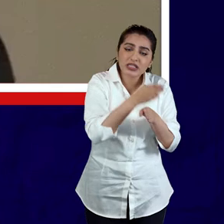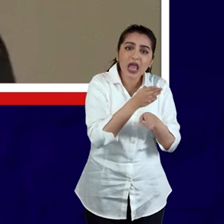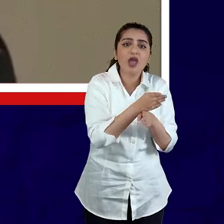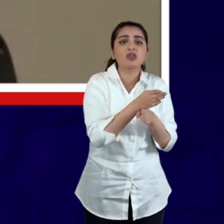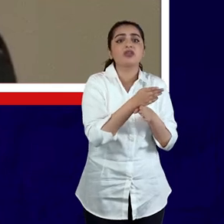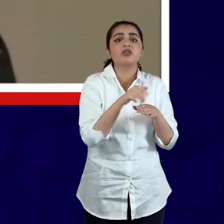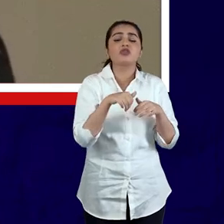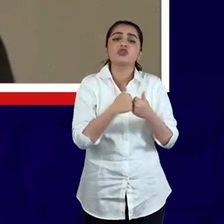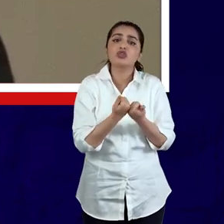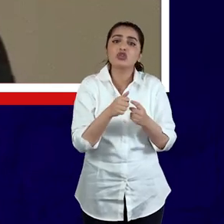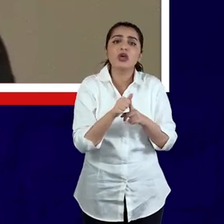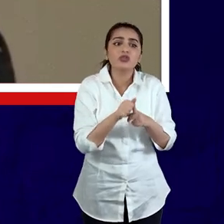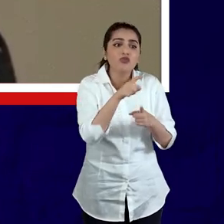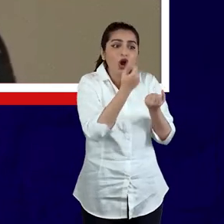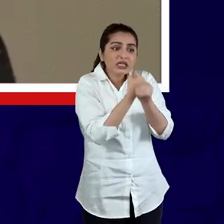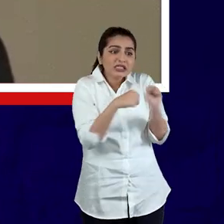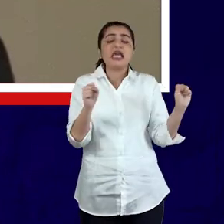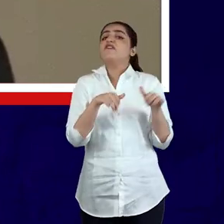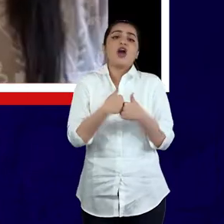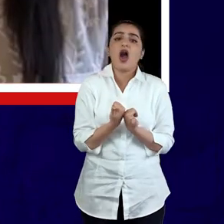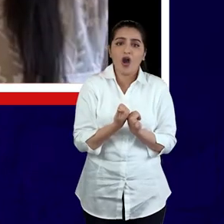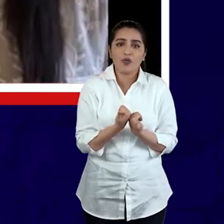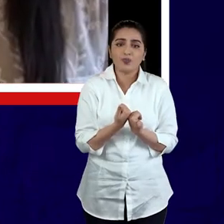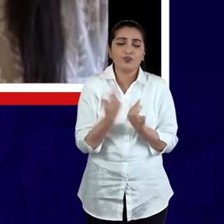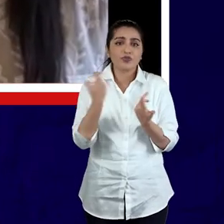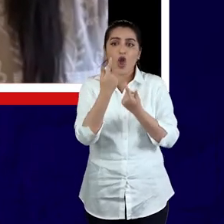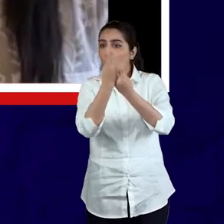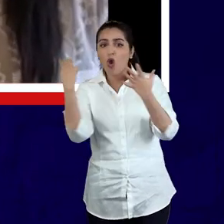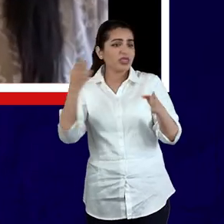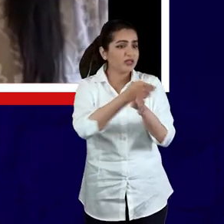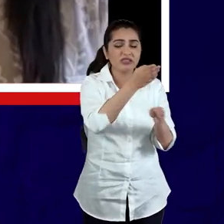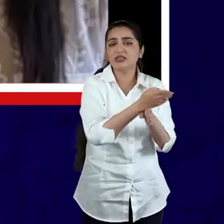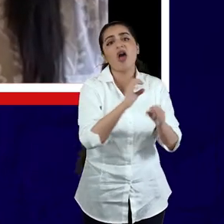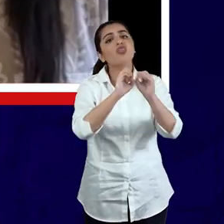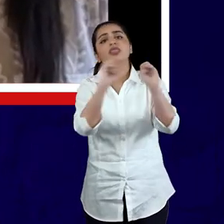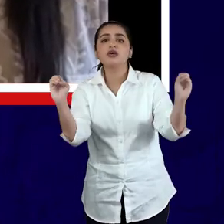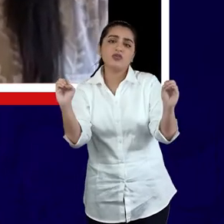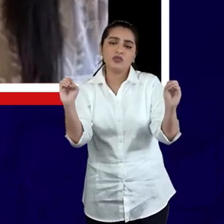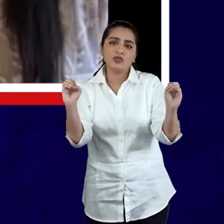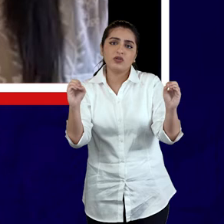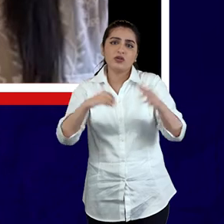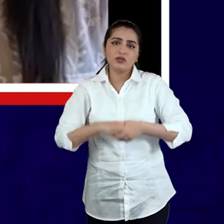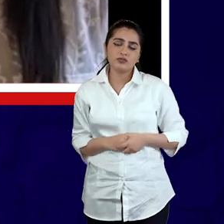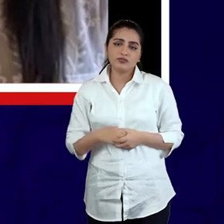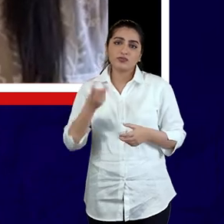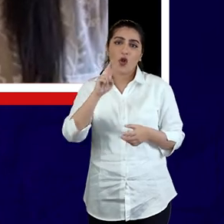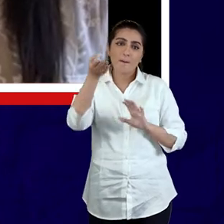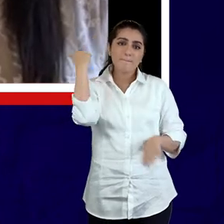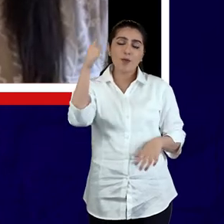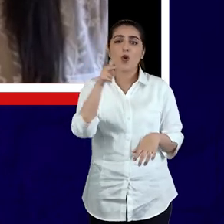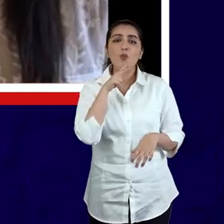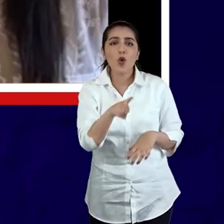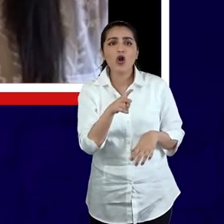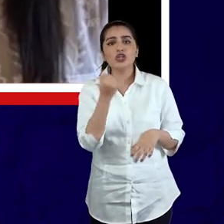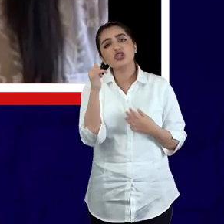them how they can save themselves. Because nobody is telling them to do this. And I know, if, as you were saying,